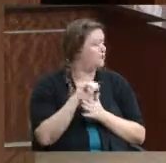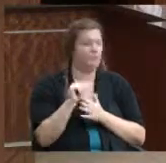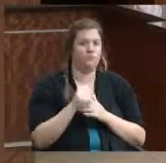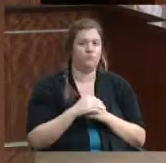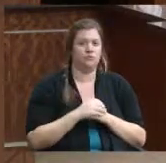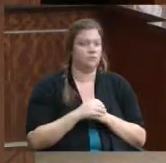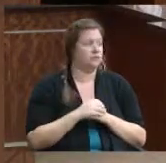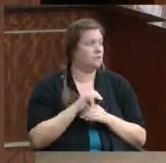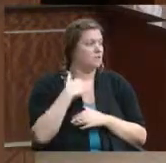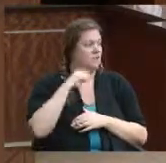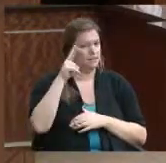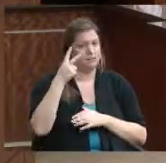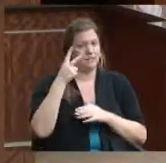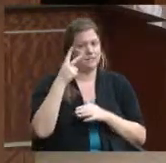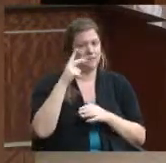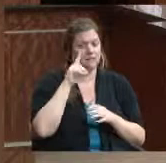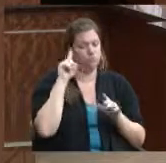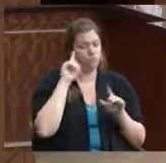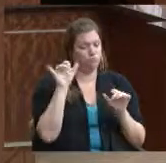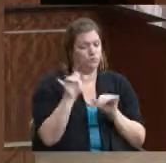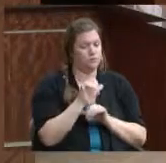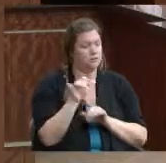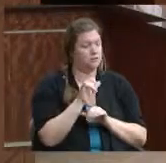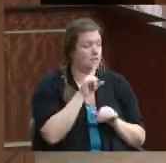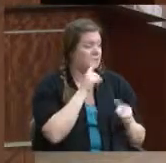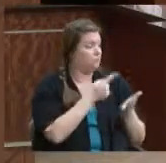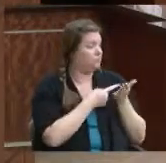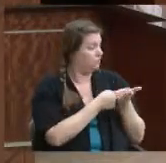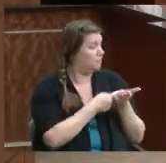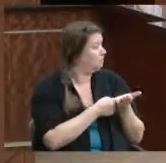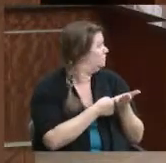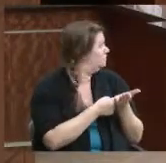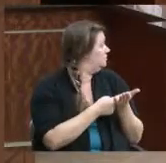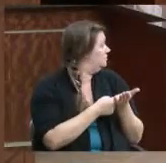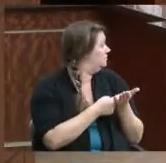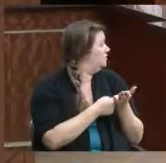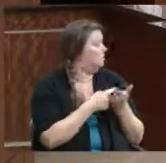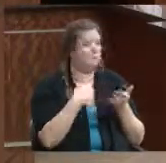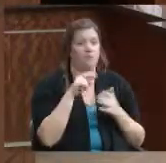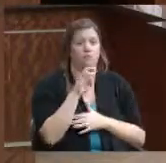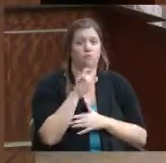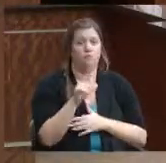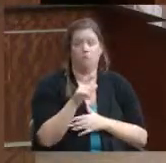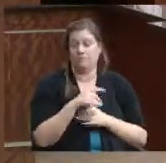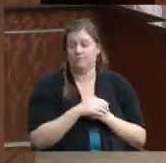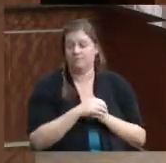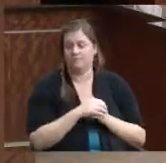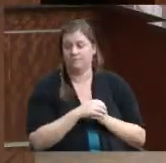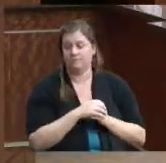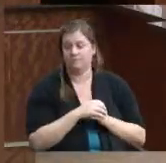$39,975. Second. Thank you, Councilman Les. Any discussion? Ms. Rao, please call the roll.